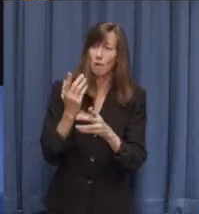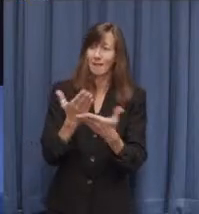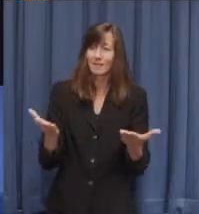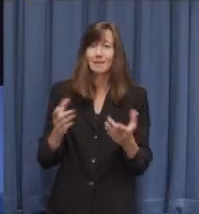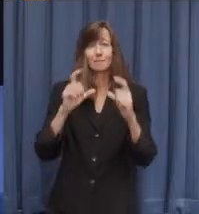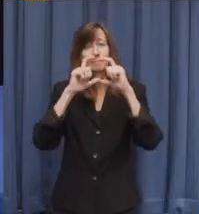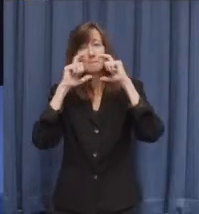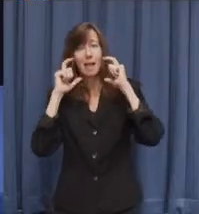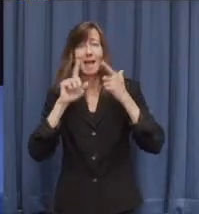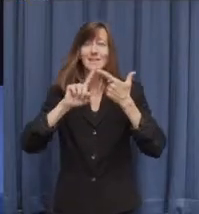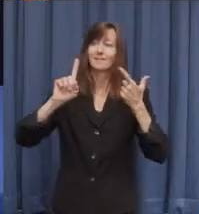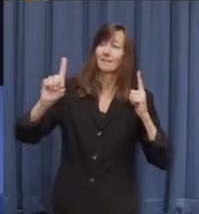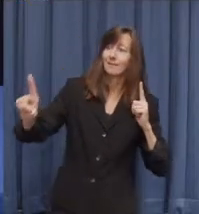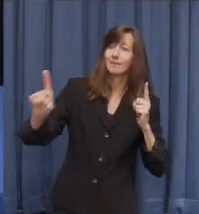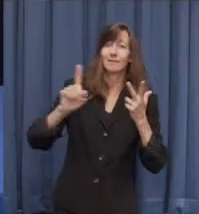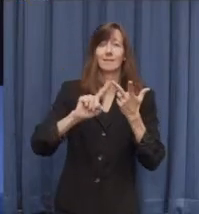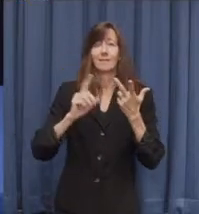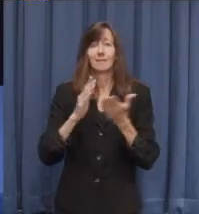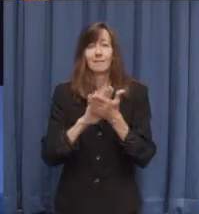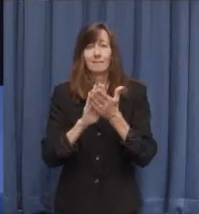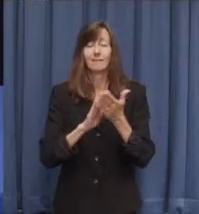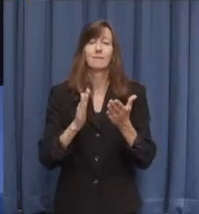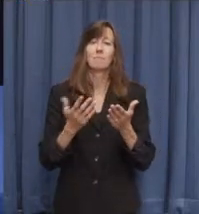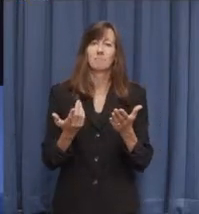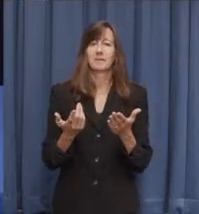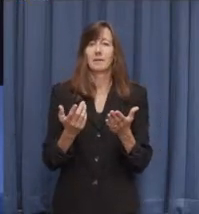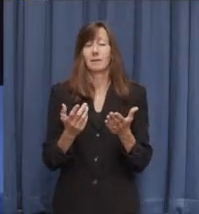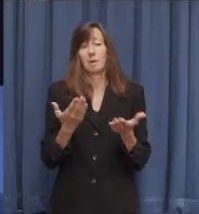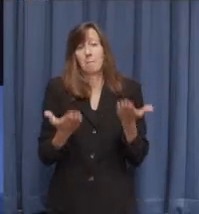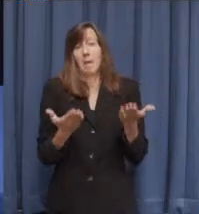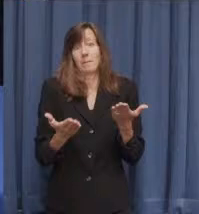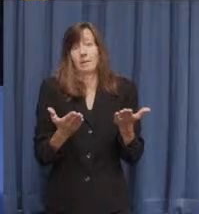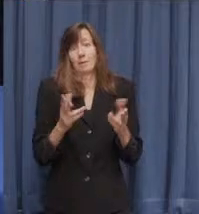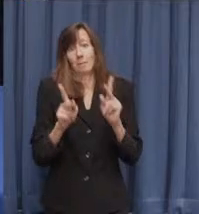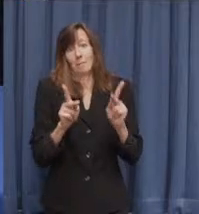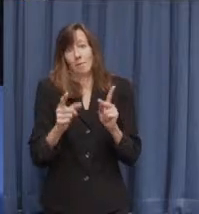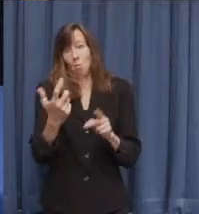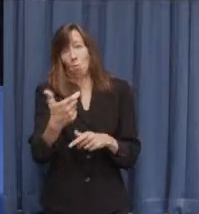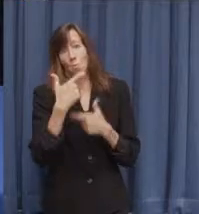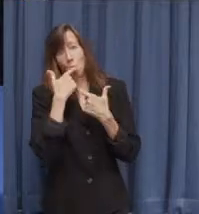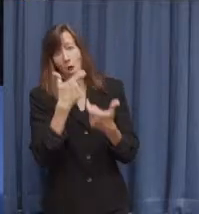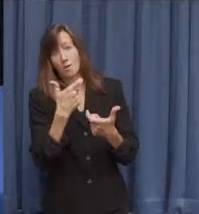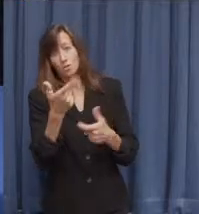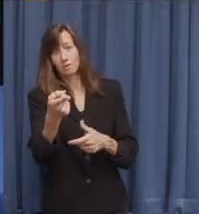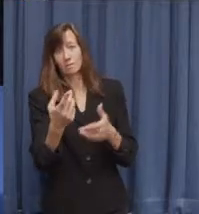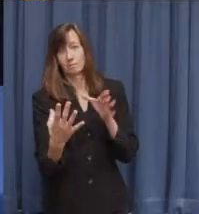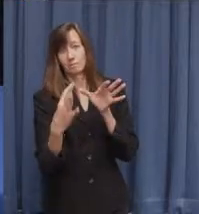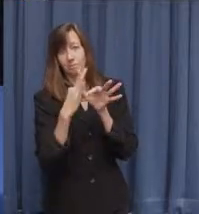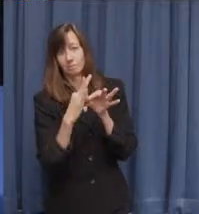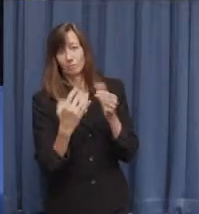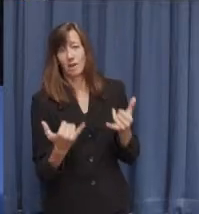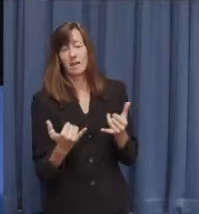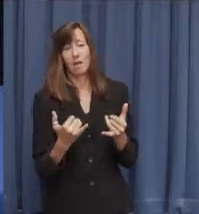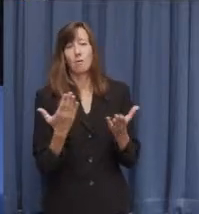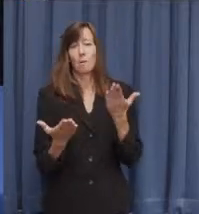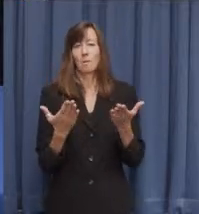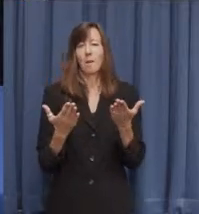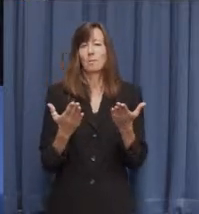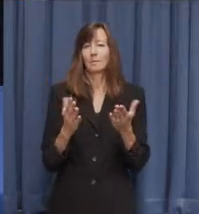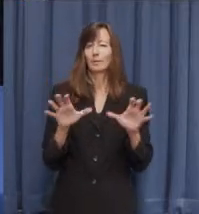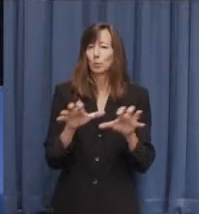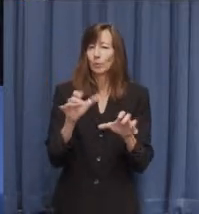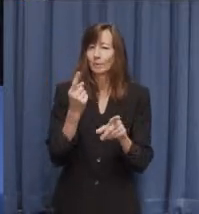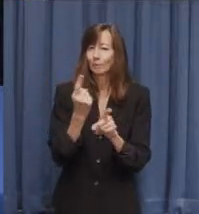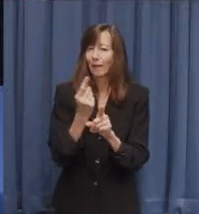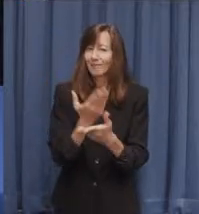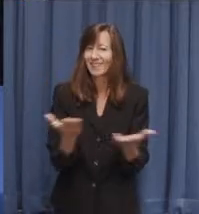especially imagine those that are watching this update probably are in that category. So as long as we continue to do that, and then we work